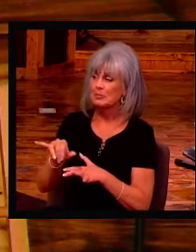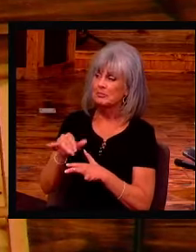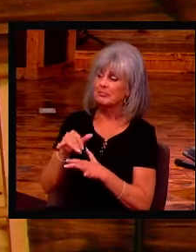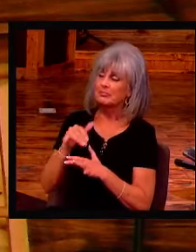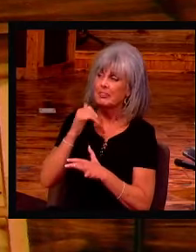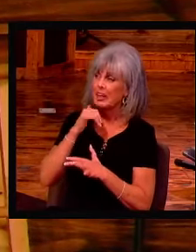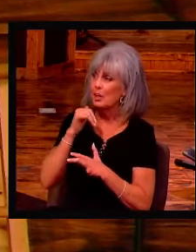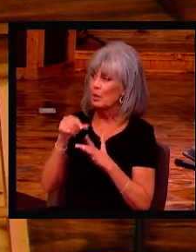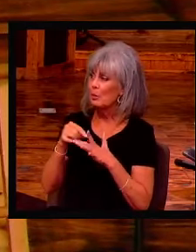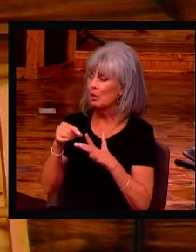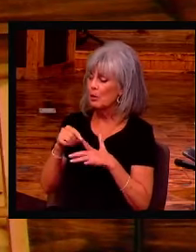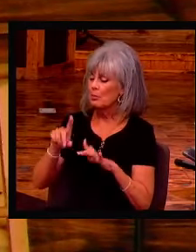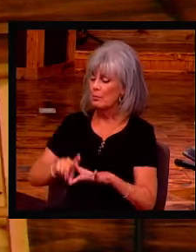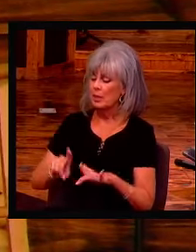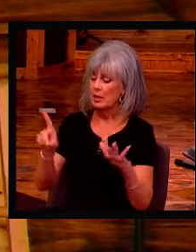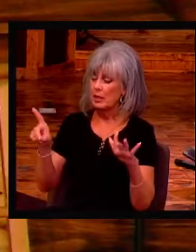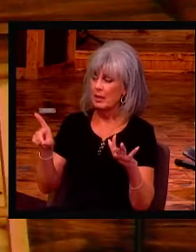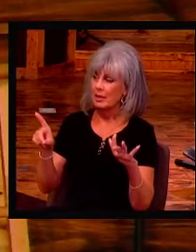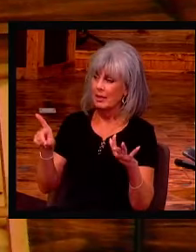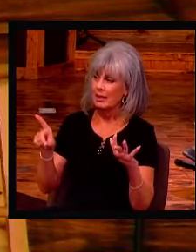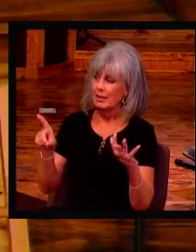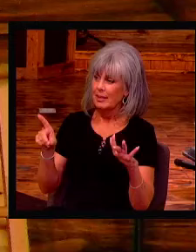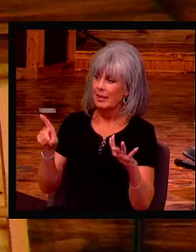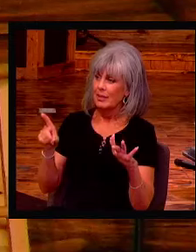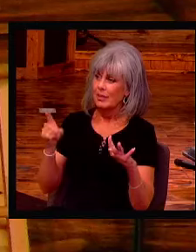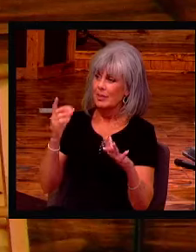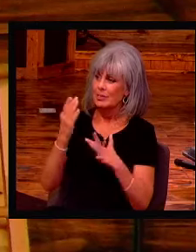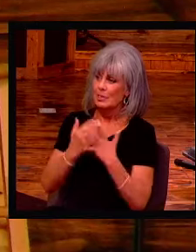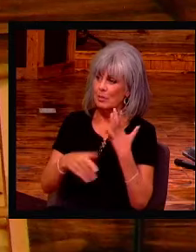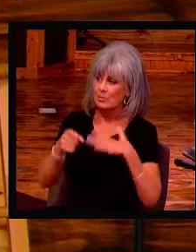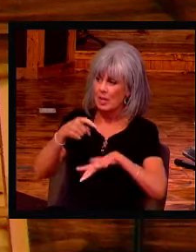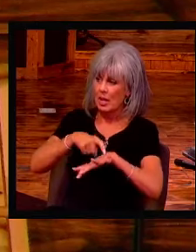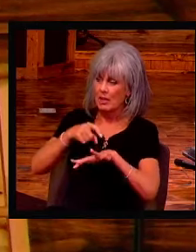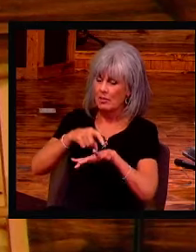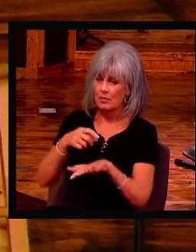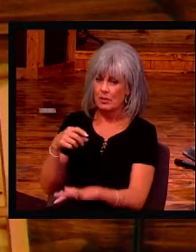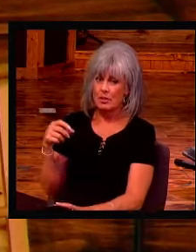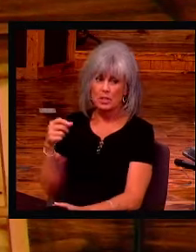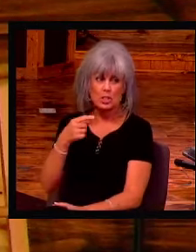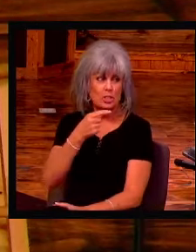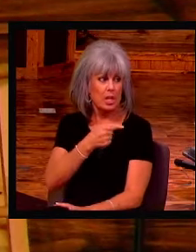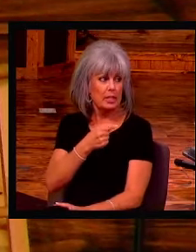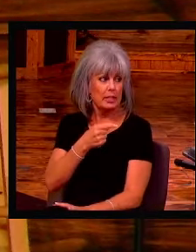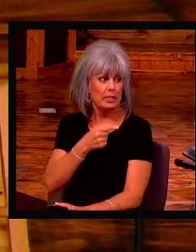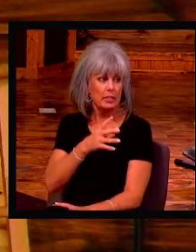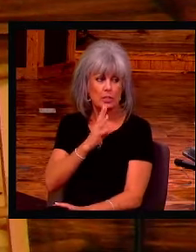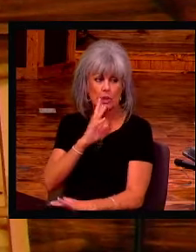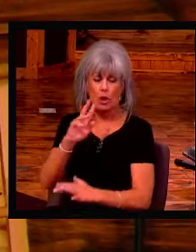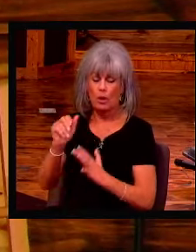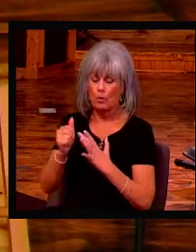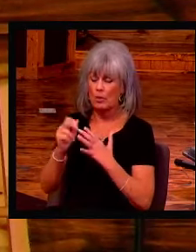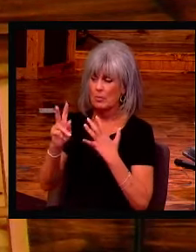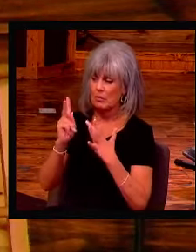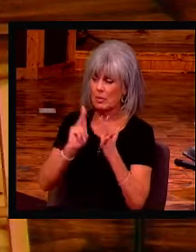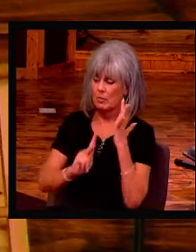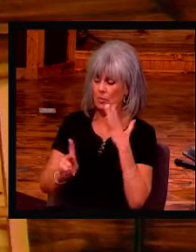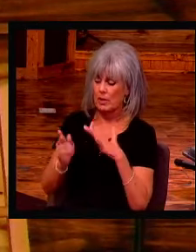to give some time for Shelley to maybe speak to some people afterwards or pray with some people,